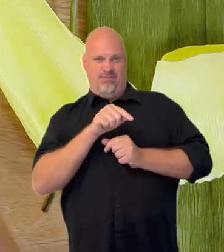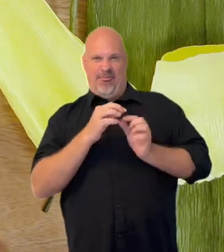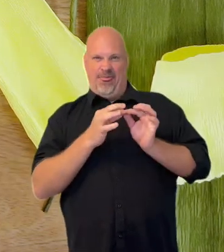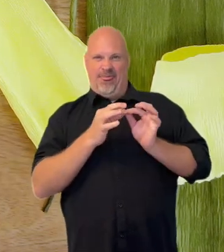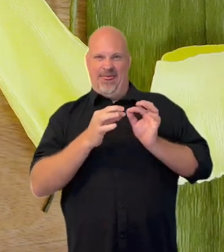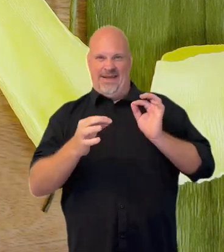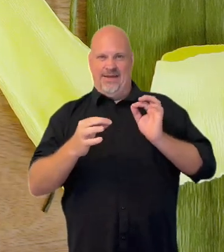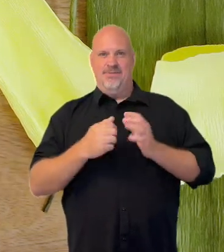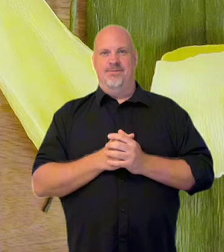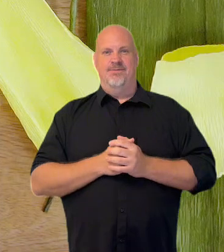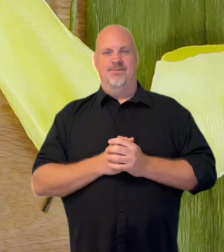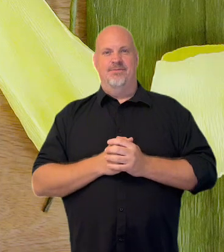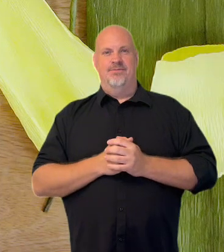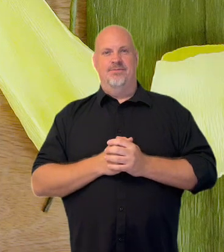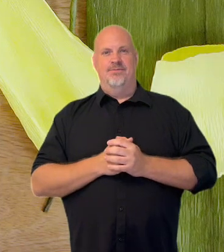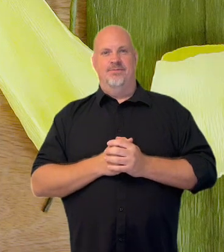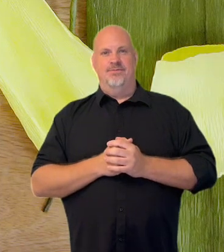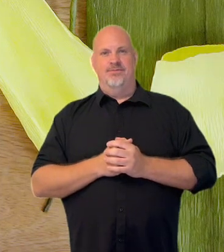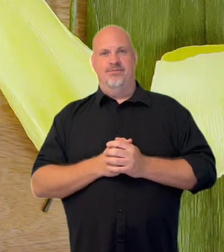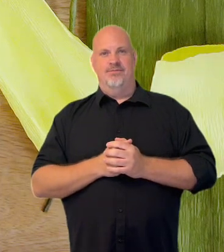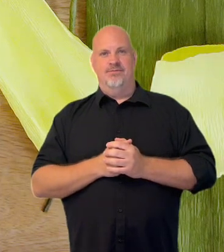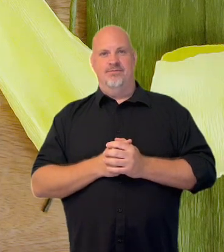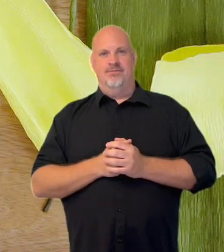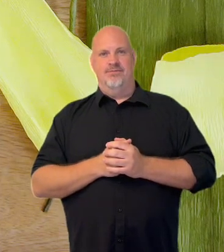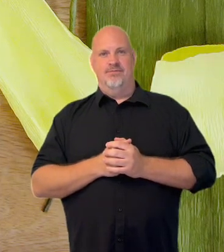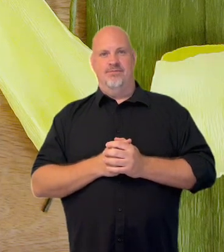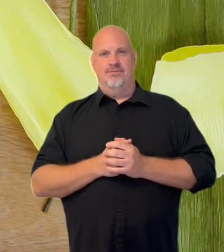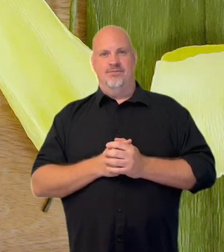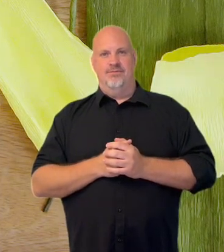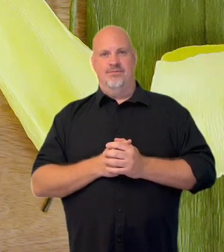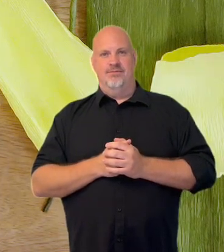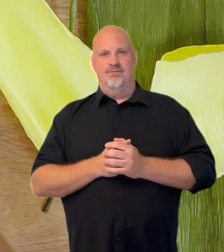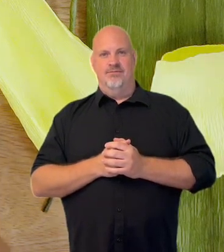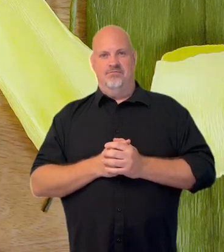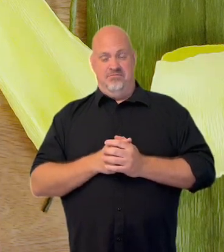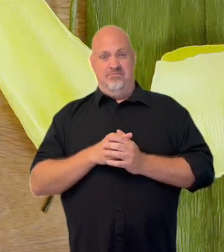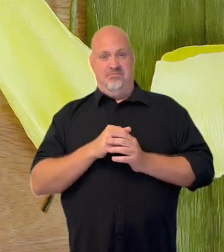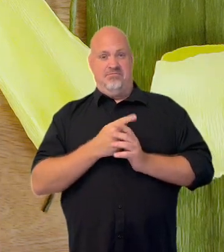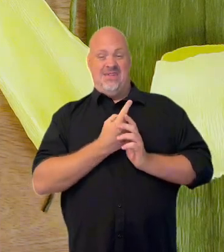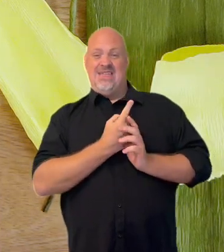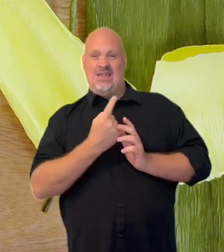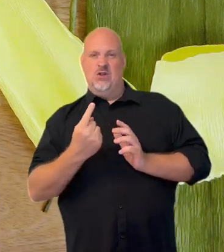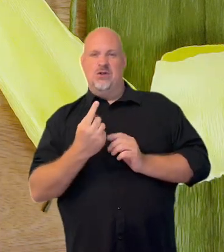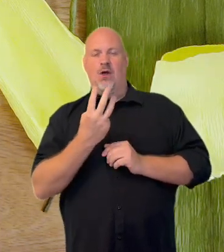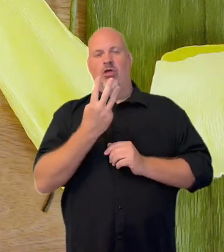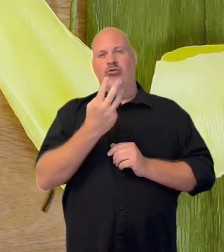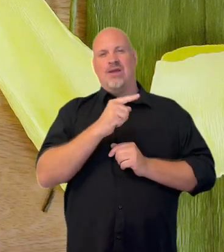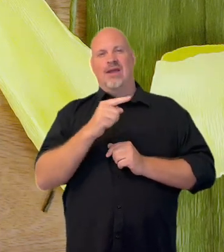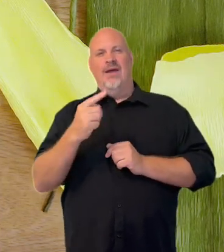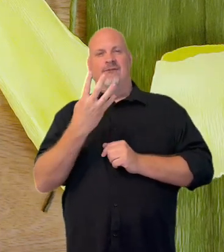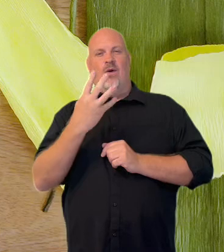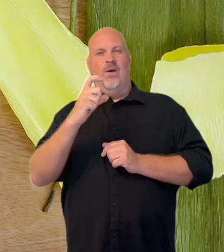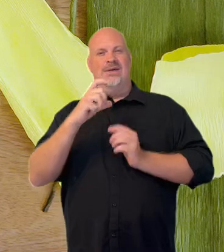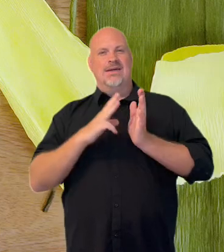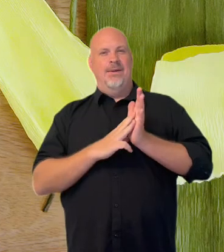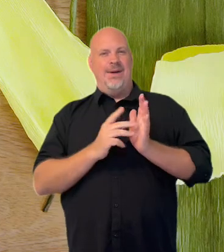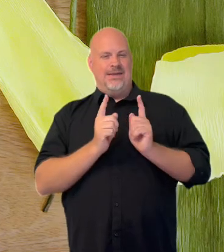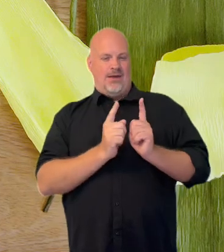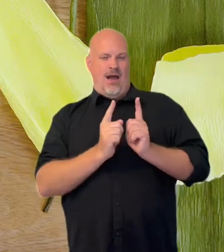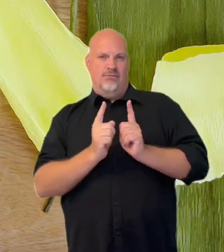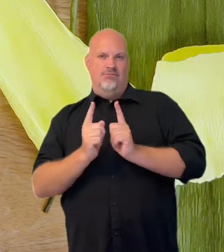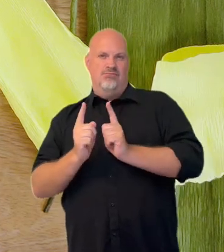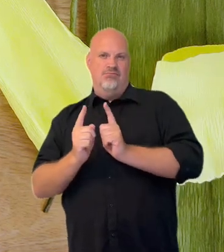of crepe paper. And each of them will be about 3 to 4 centimeters